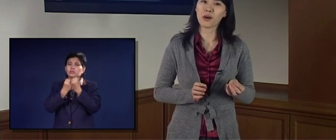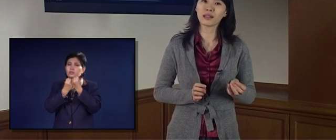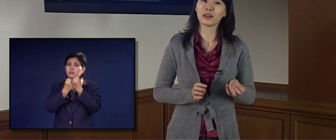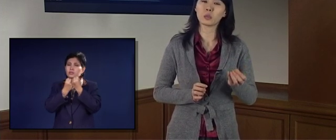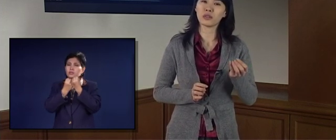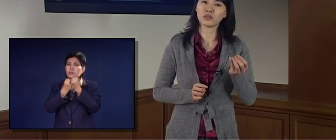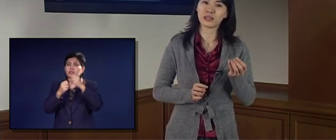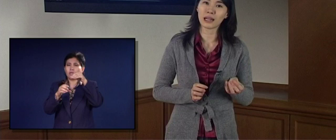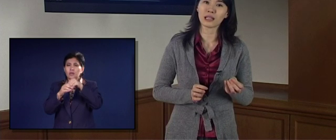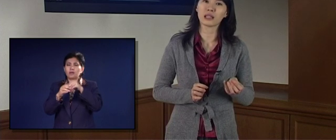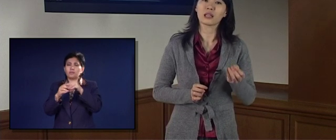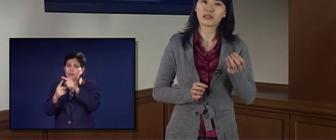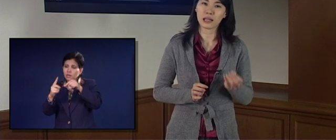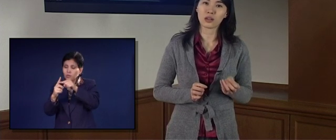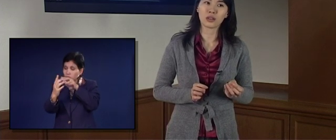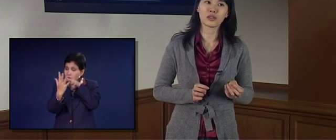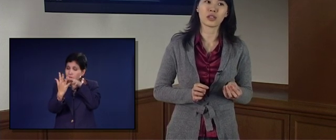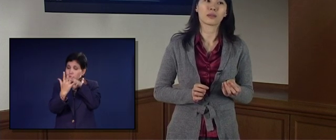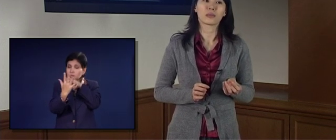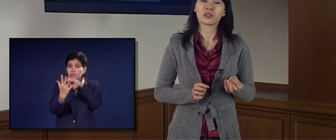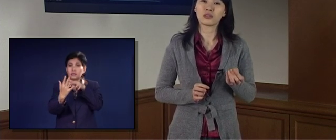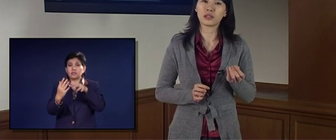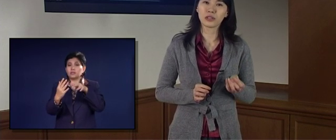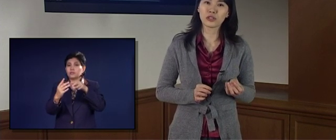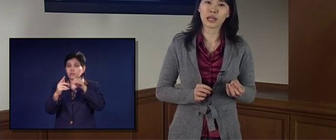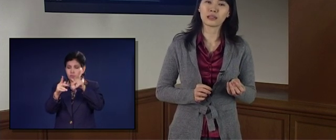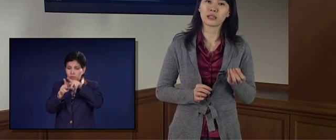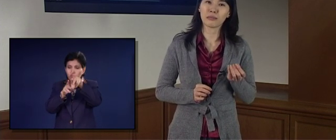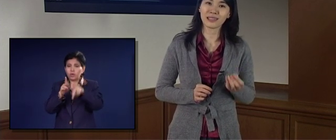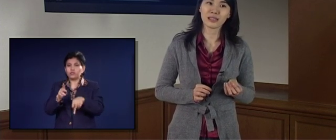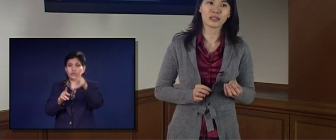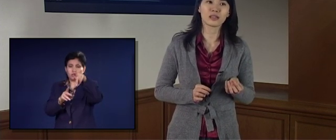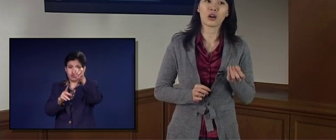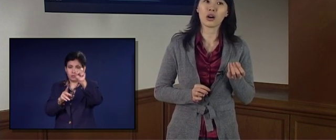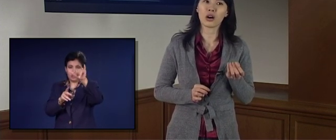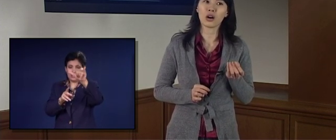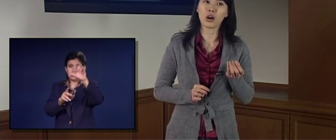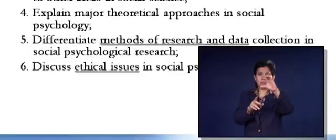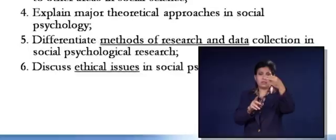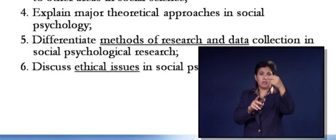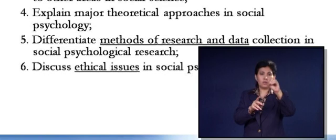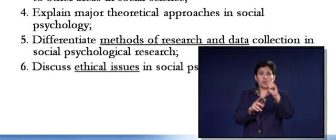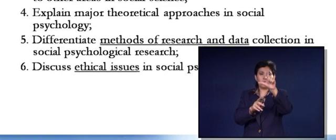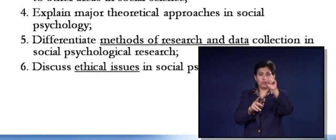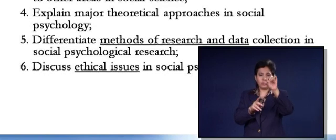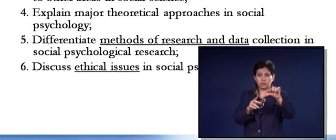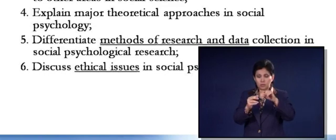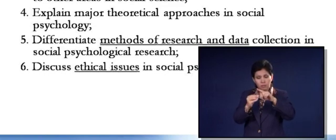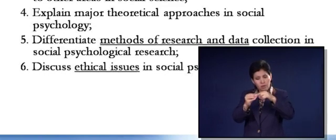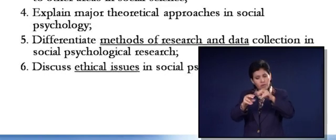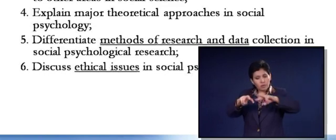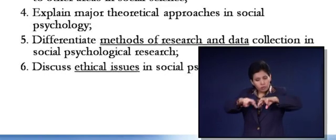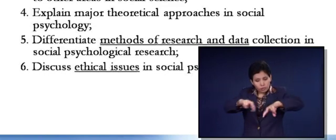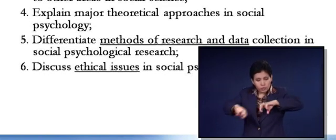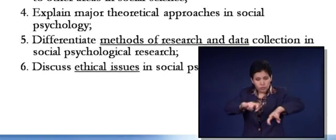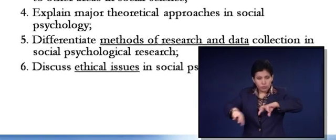is required when you study psychology, to differentiate the methods of research and also